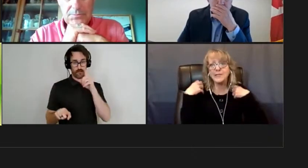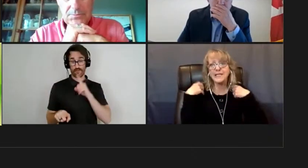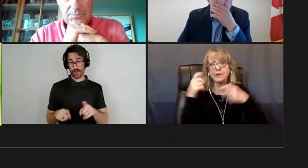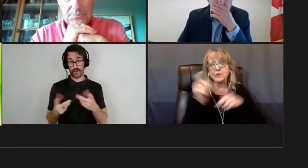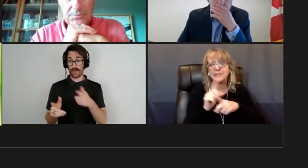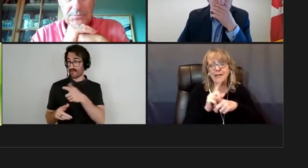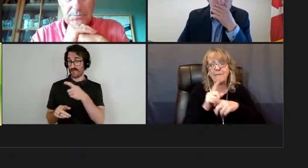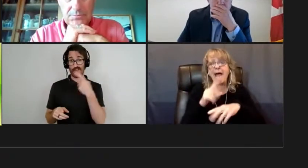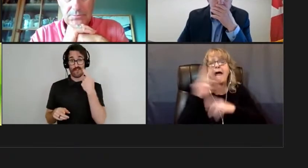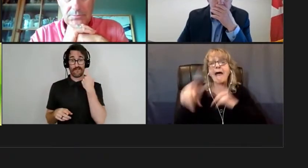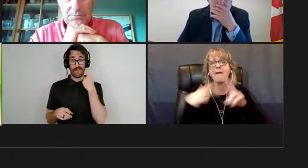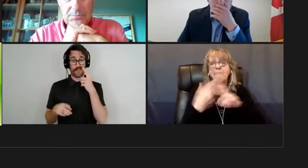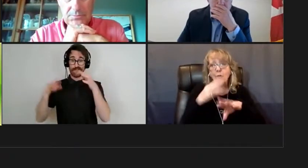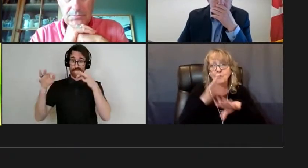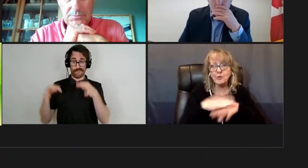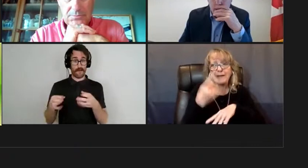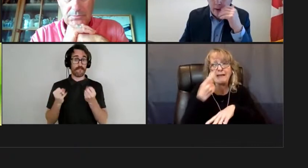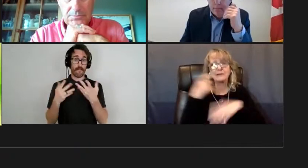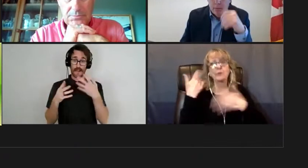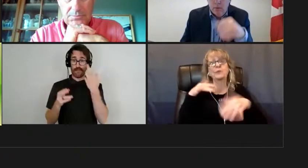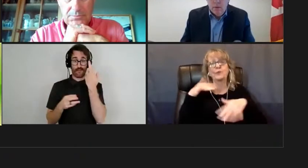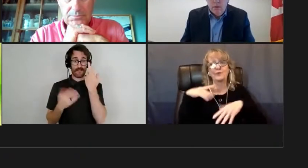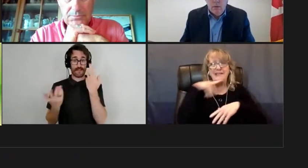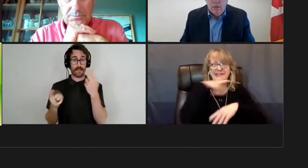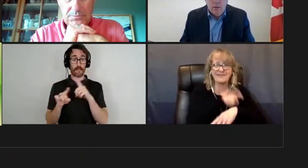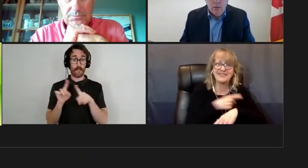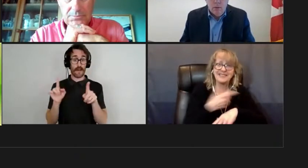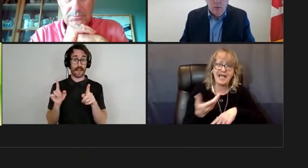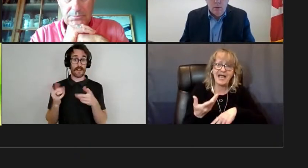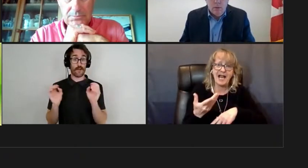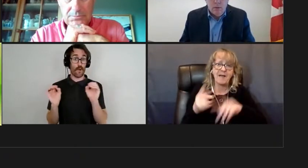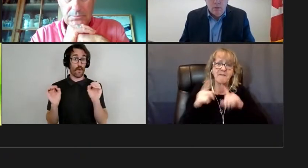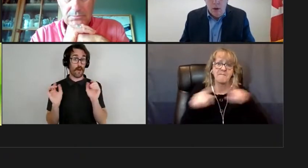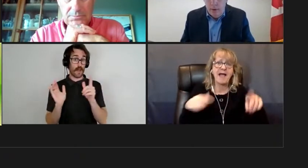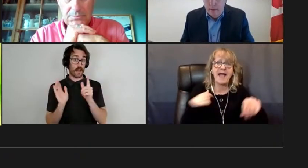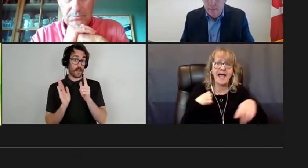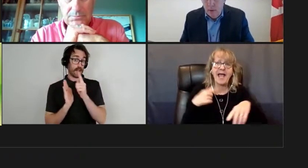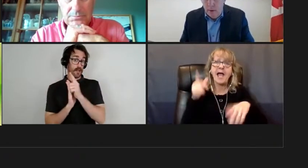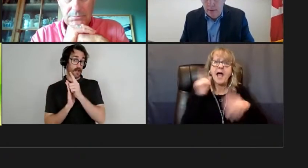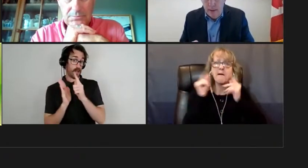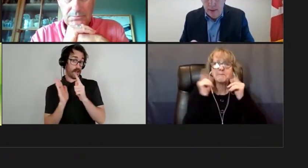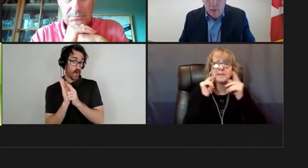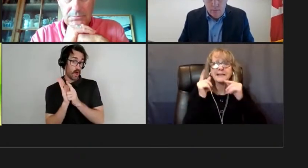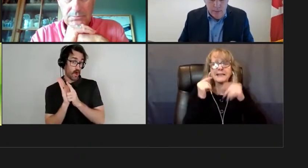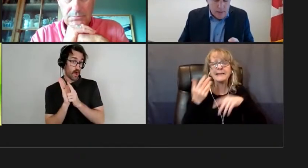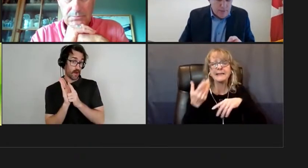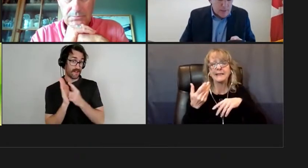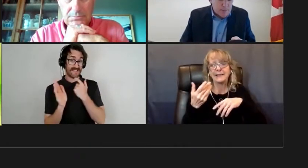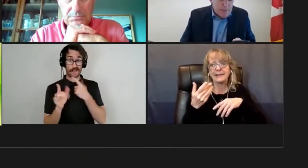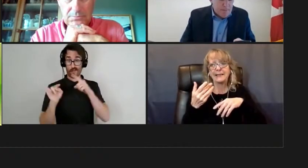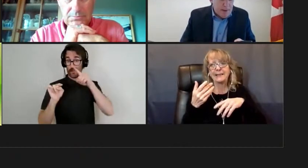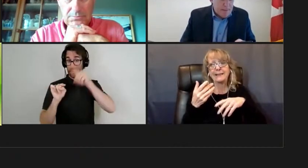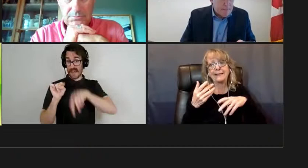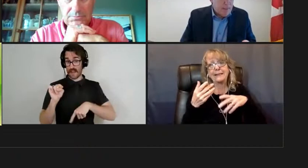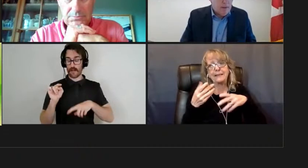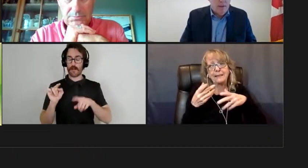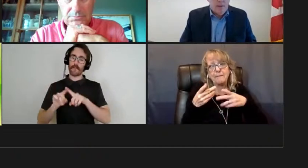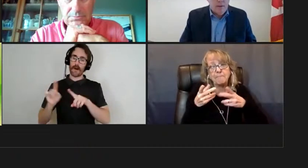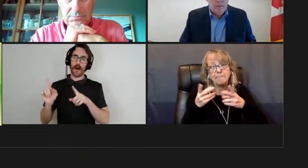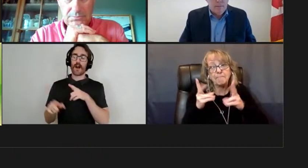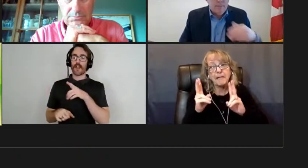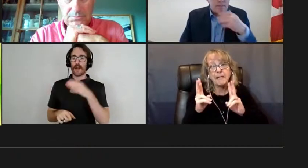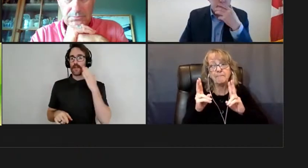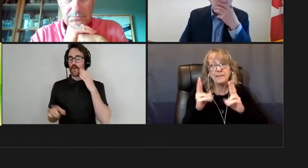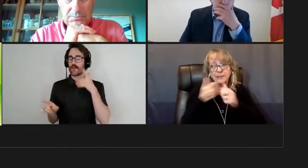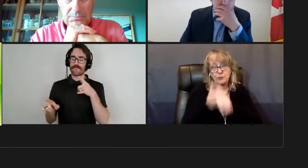reasons you just said. But I'm hearing there's nothing in law and that is precluding it. But it is really,